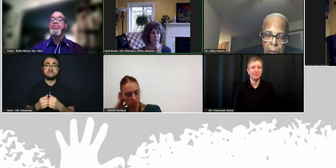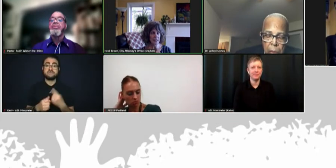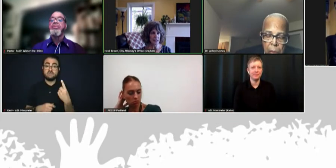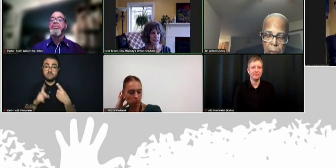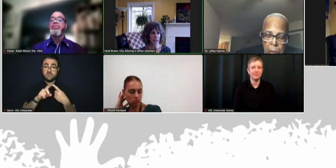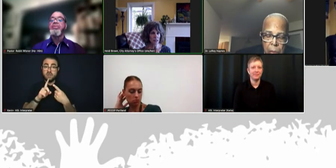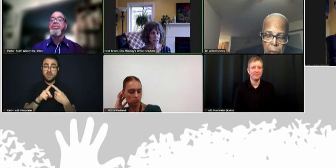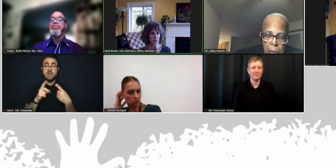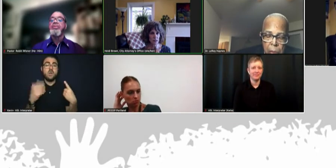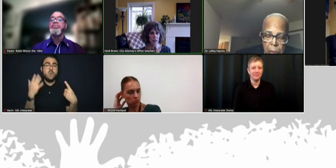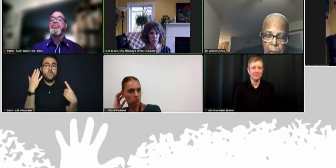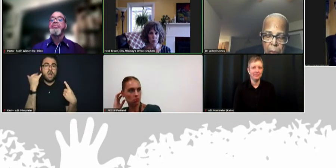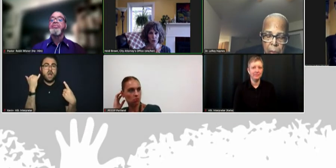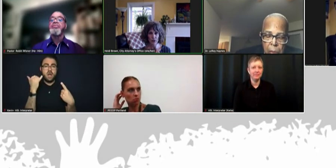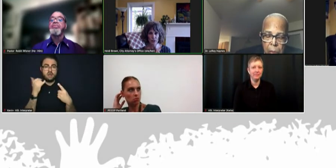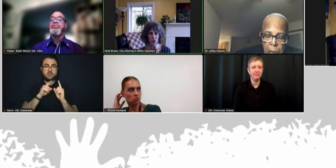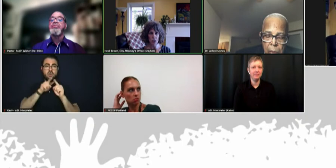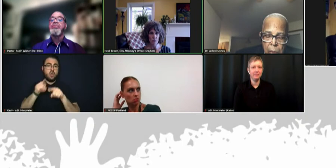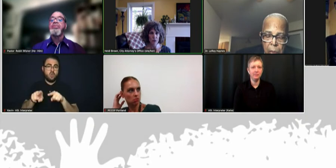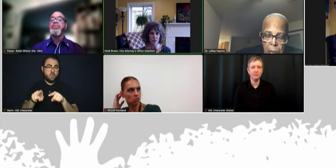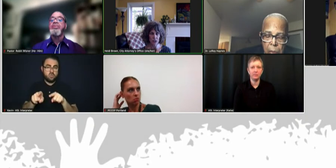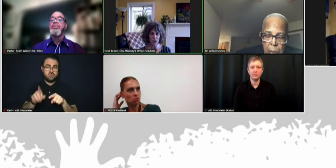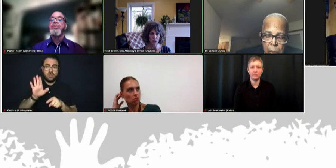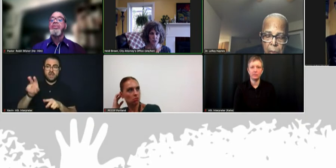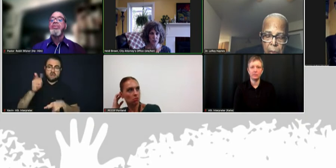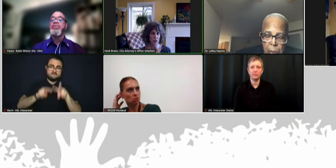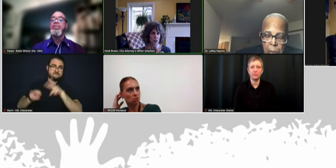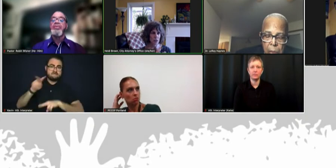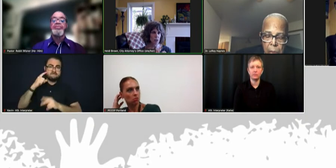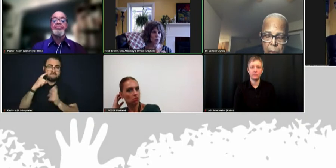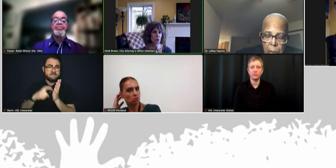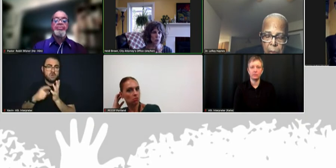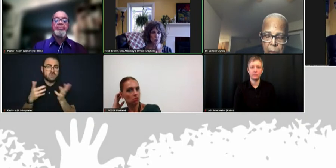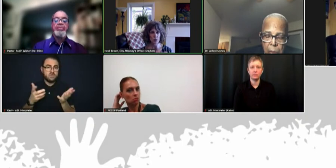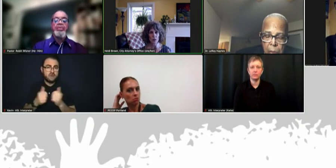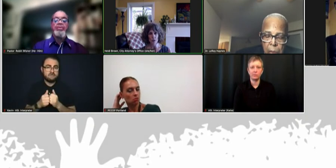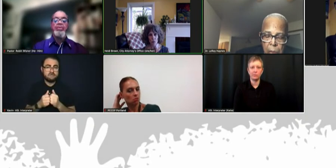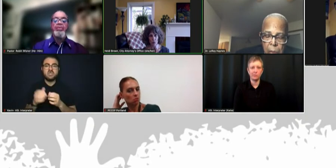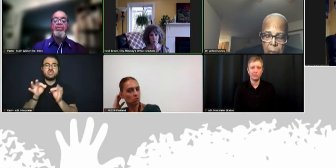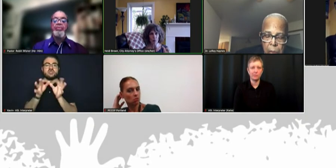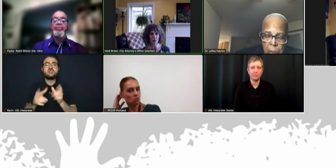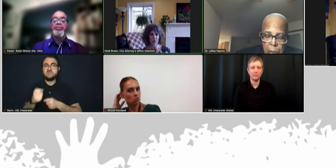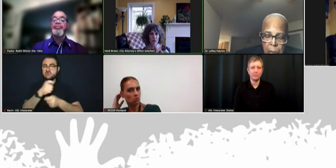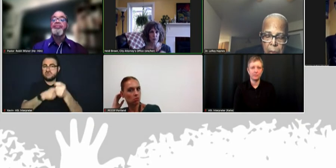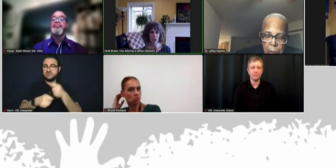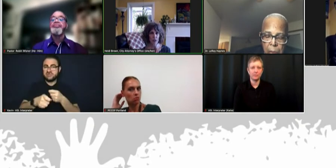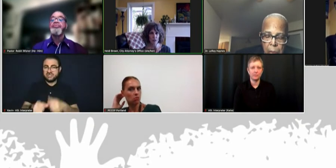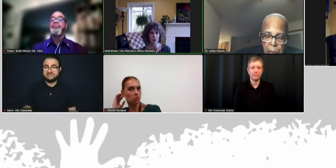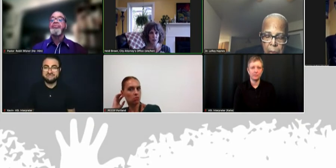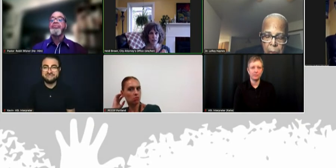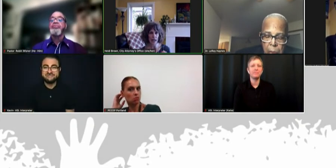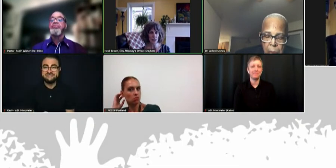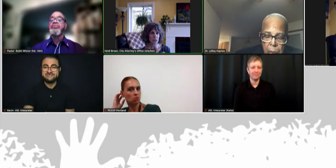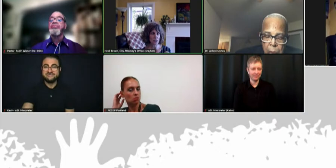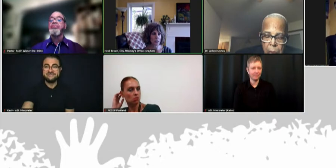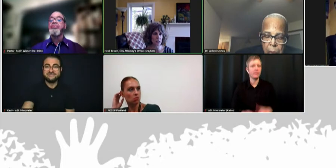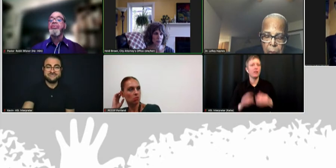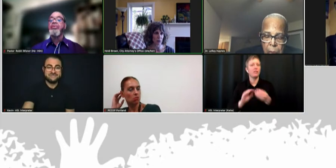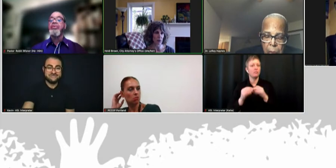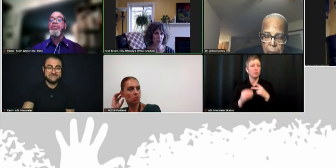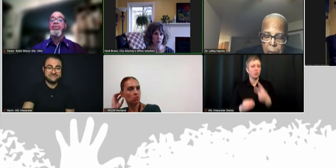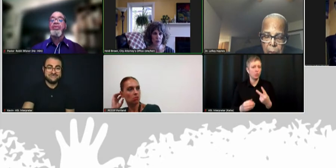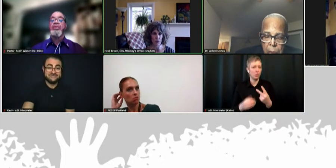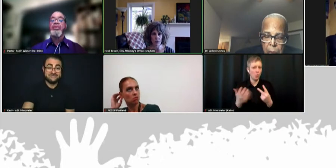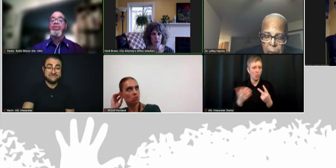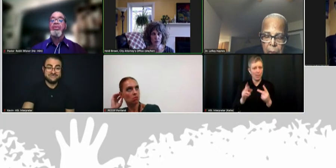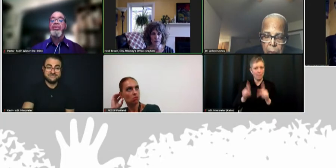them to the scene and what were their initial observations? Two, What were the person's demeanor, actions, and